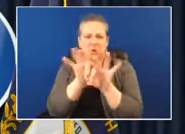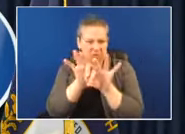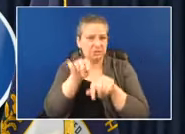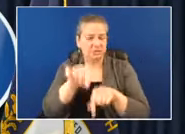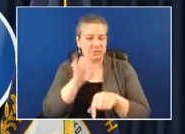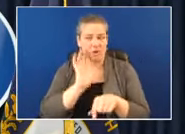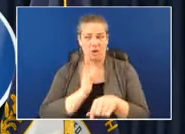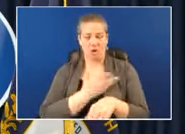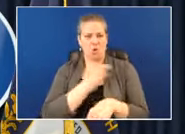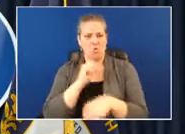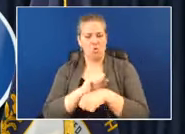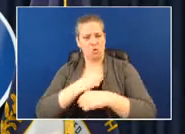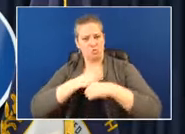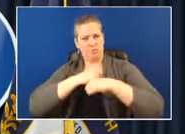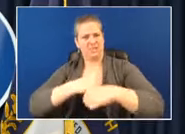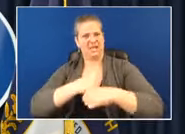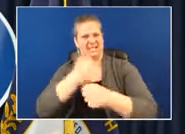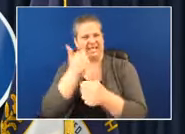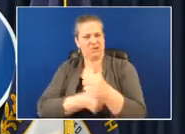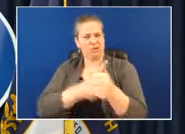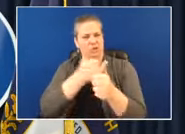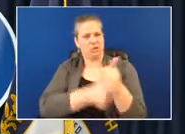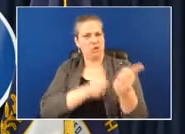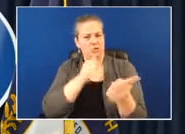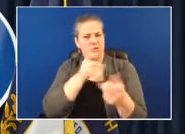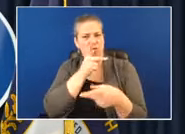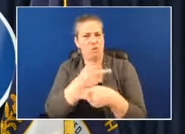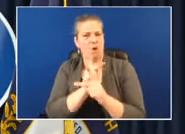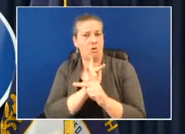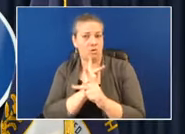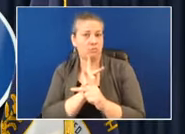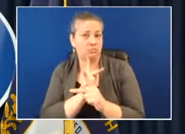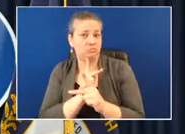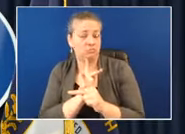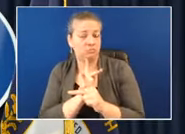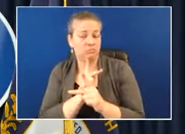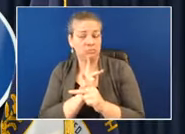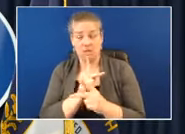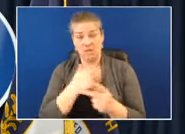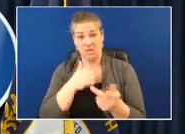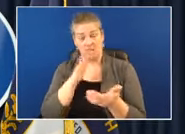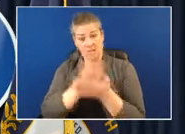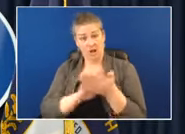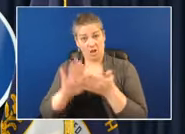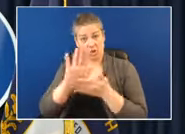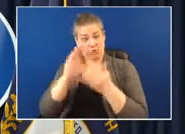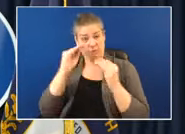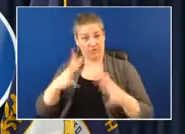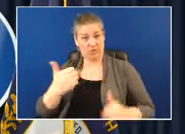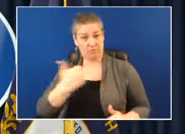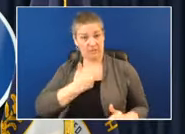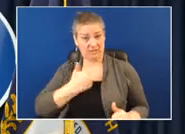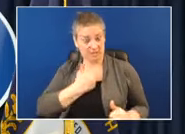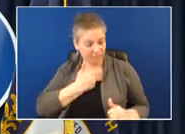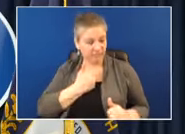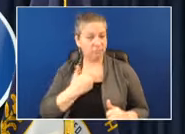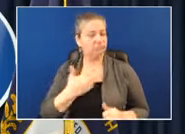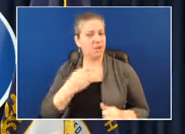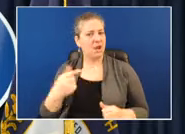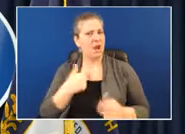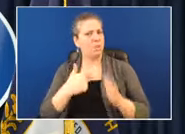protect each and every borrower. As a college professor, as a representative from a college